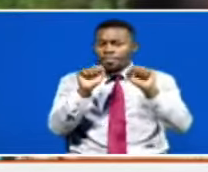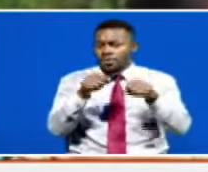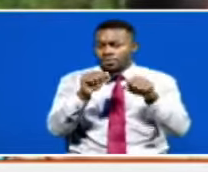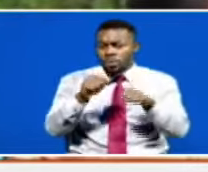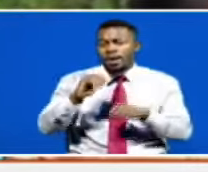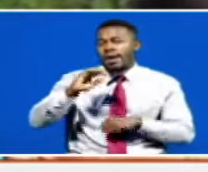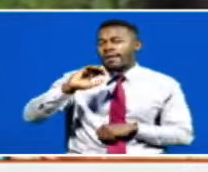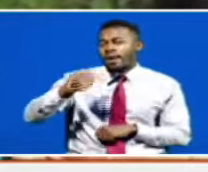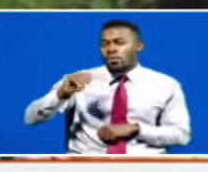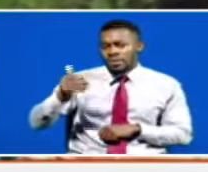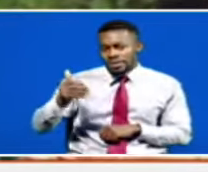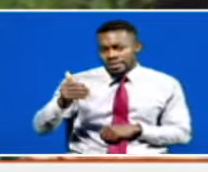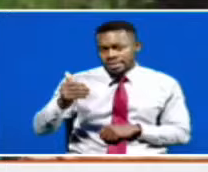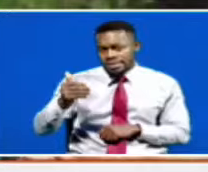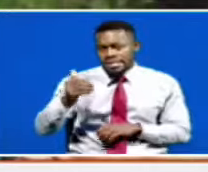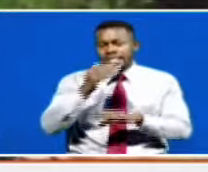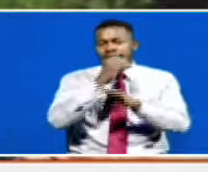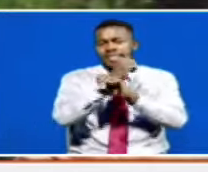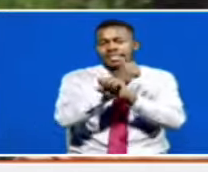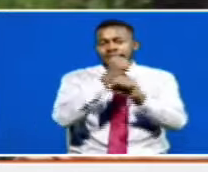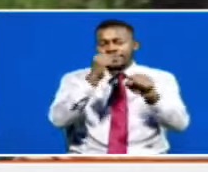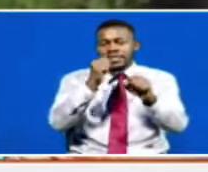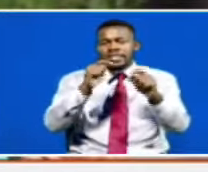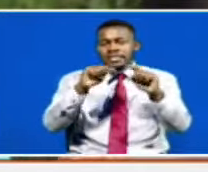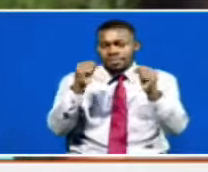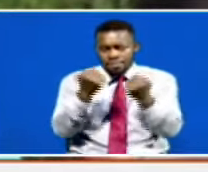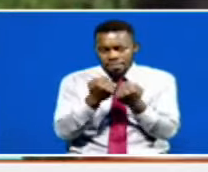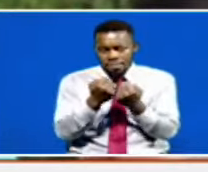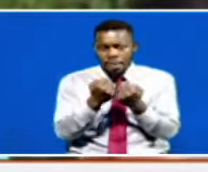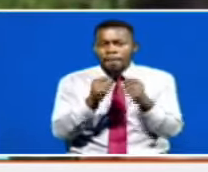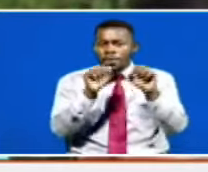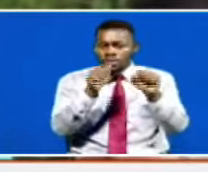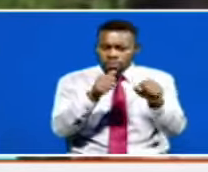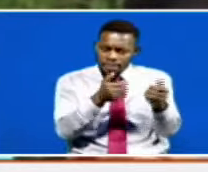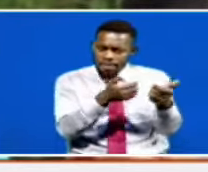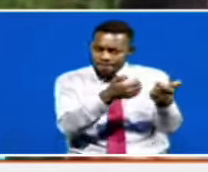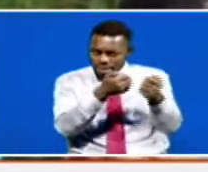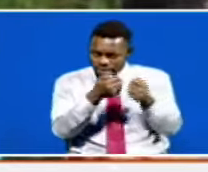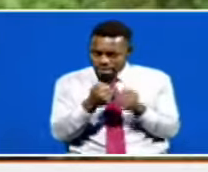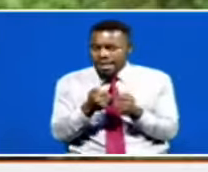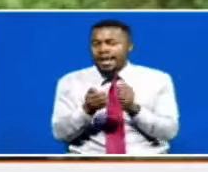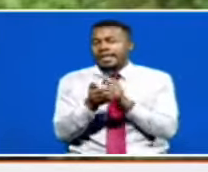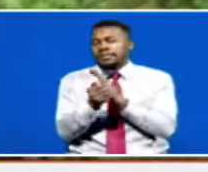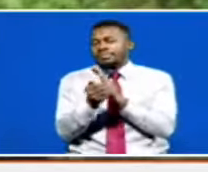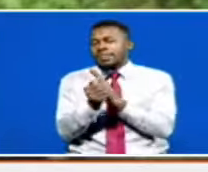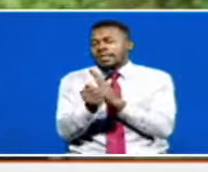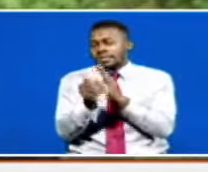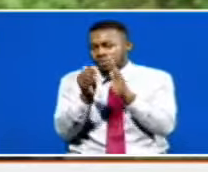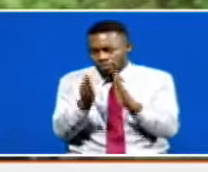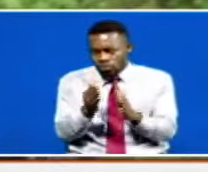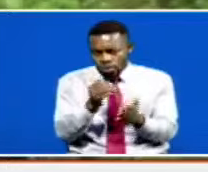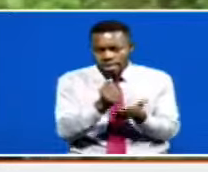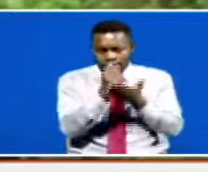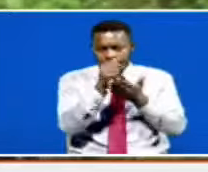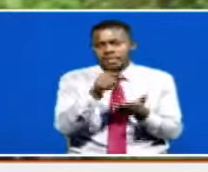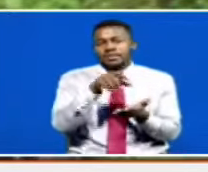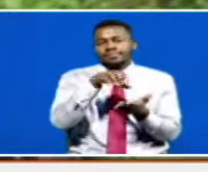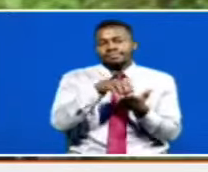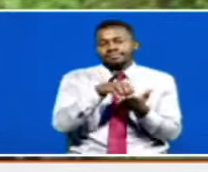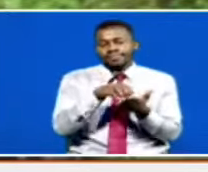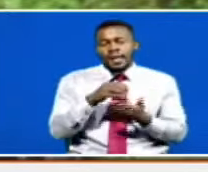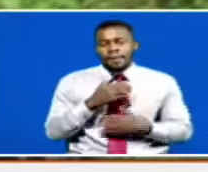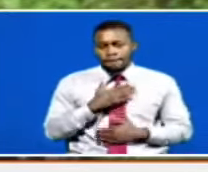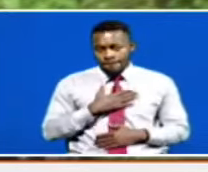wengi experts ambao wanaweza kuja na kutatua jambo kama hili. Sasa tungeomba tu serikali